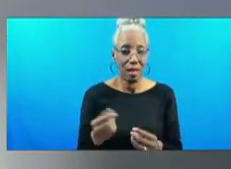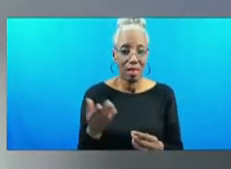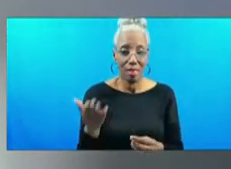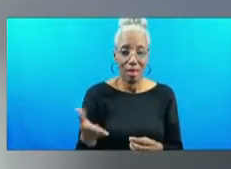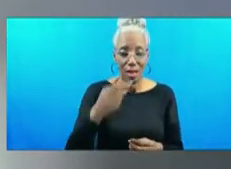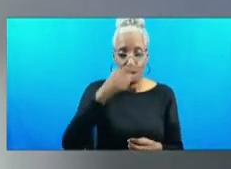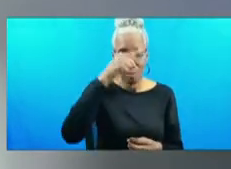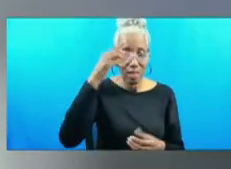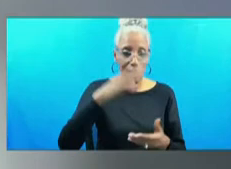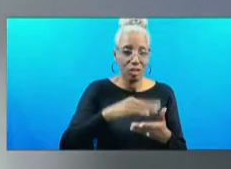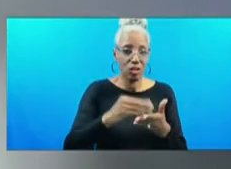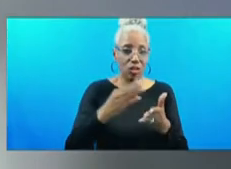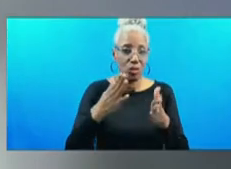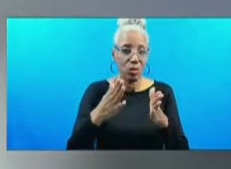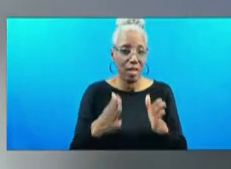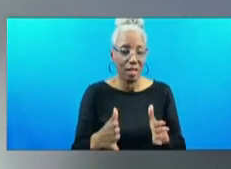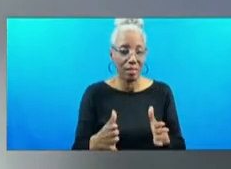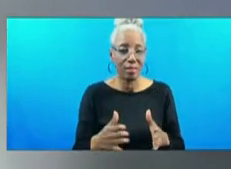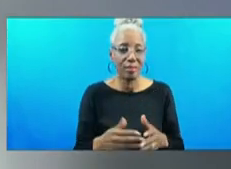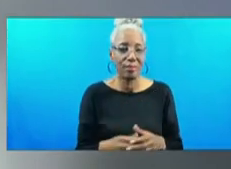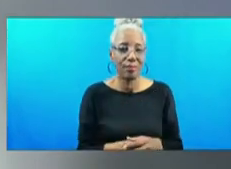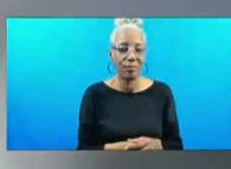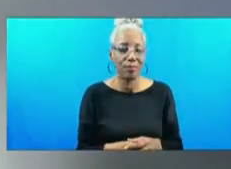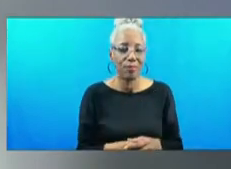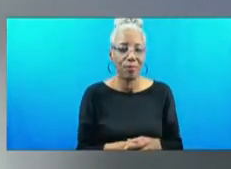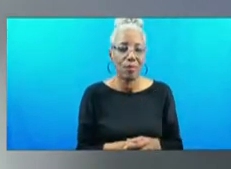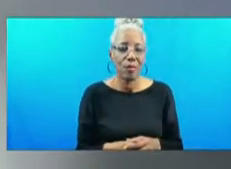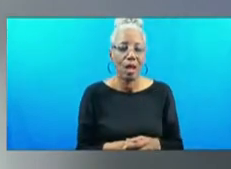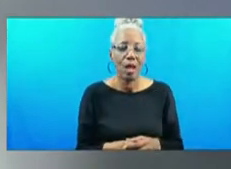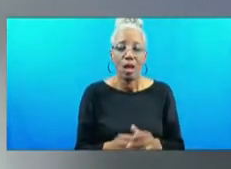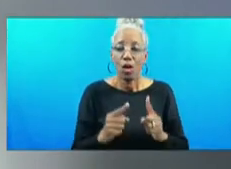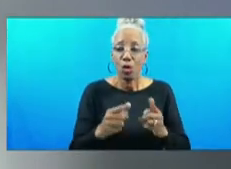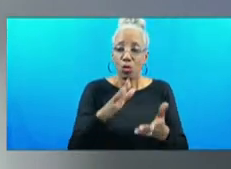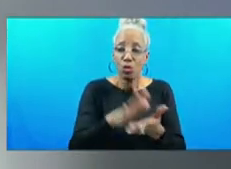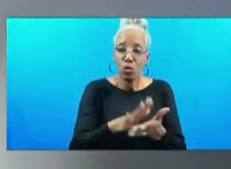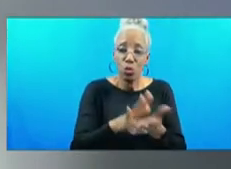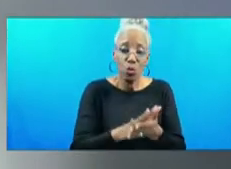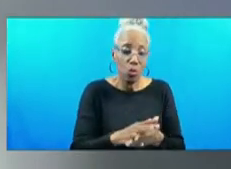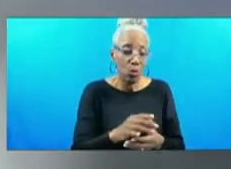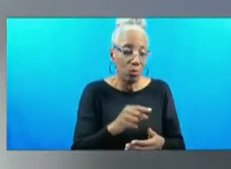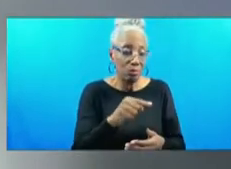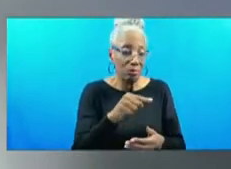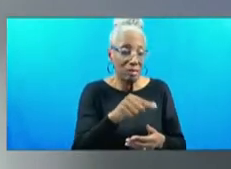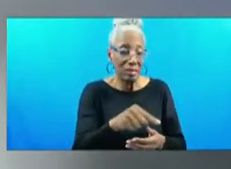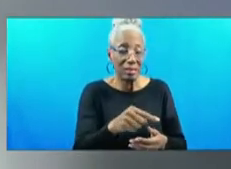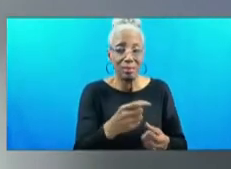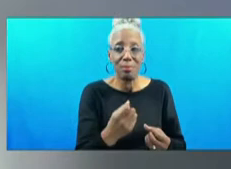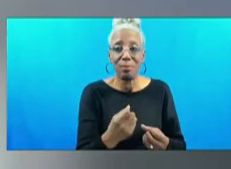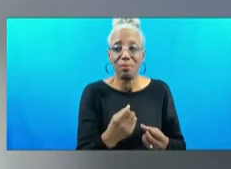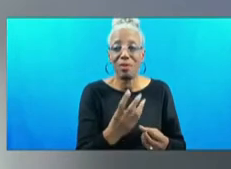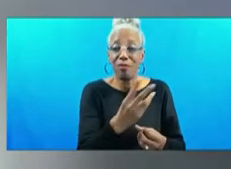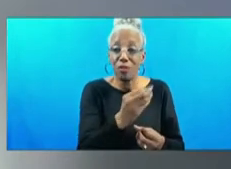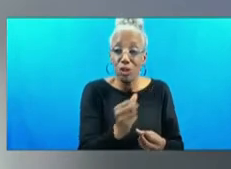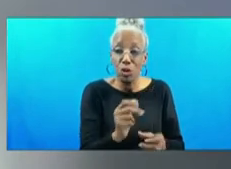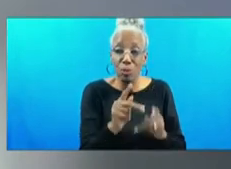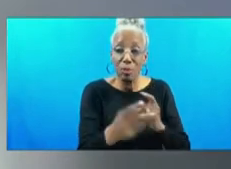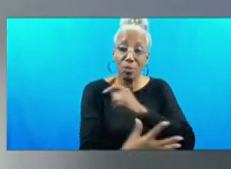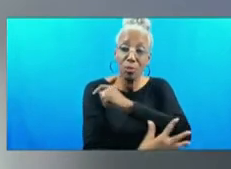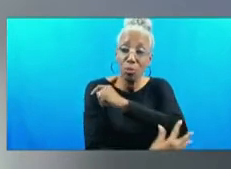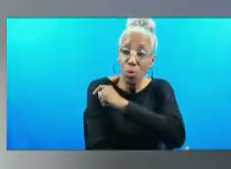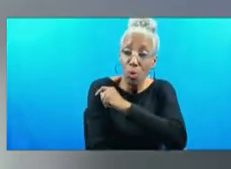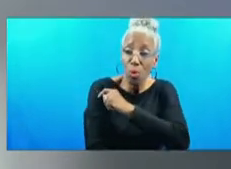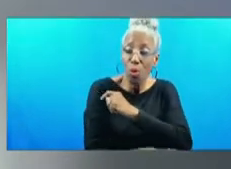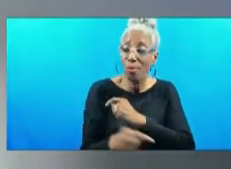students living in poverty do the same or worse than Black students in schools with high rates of students living